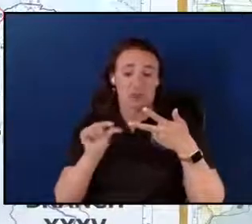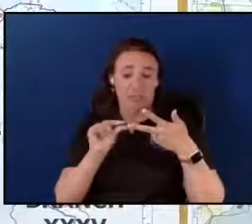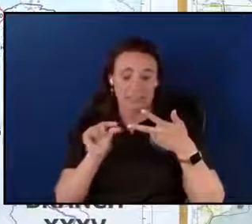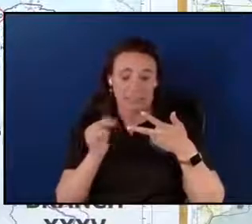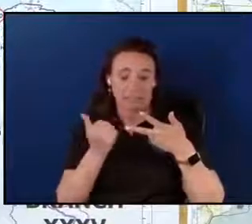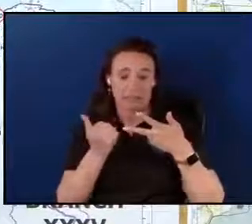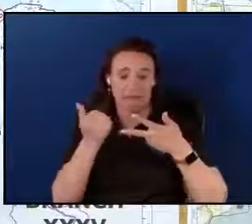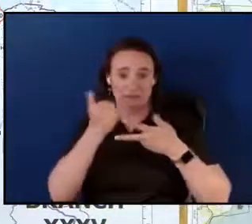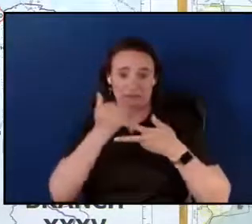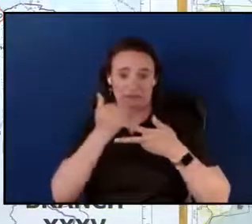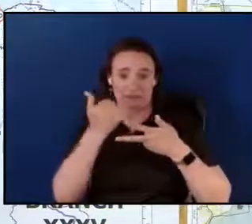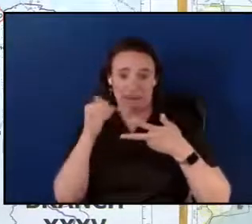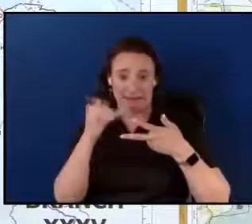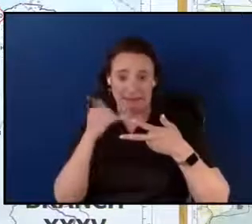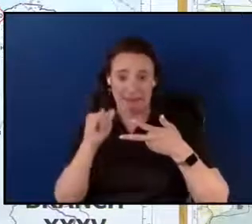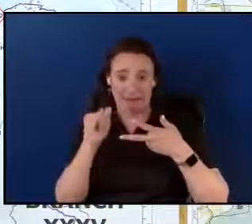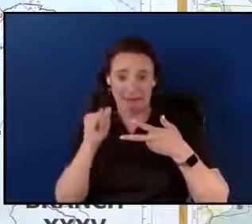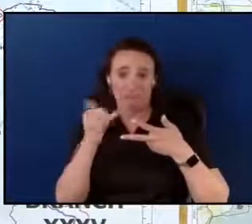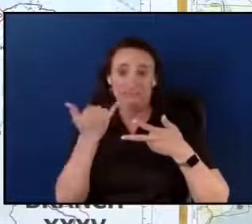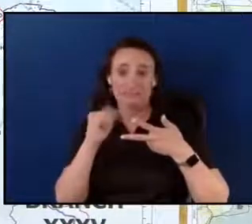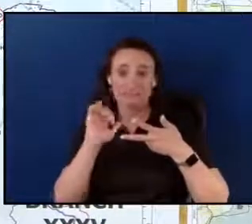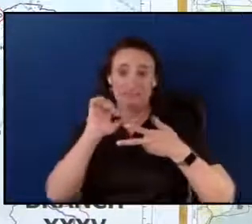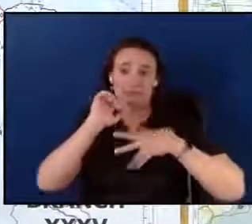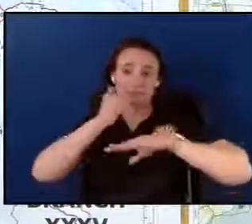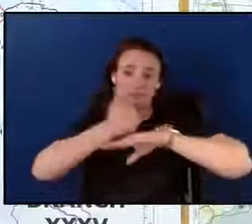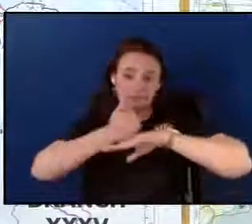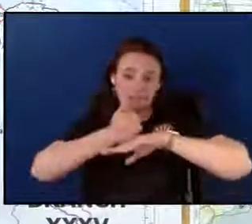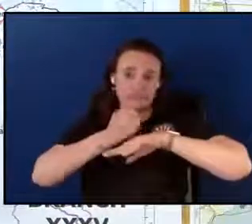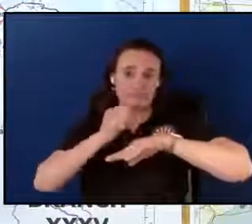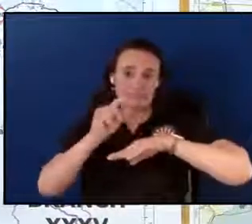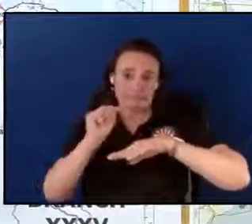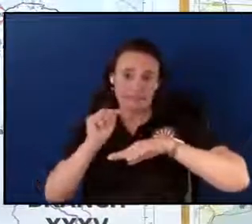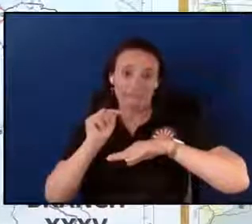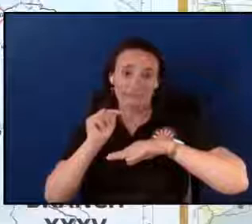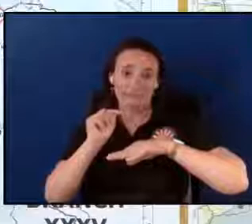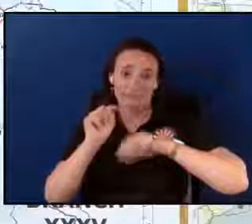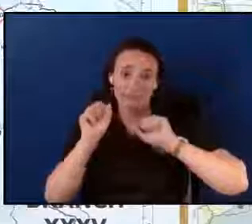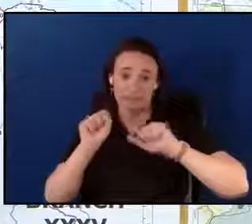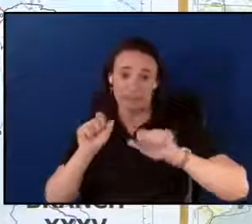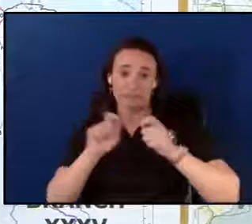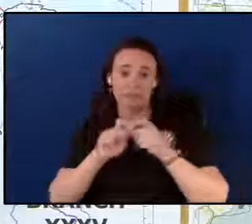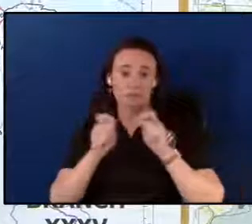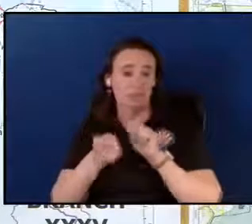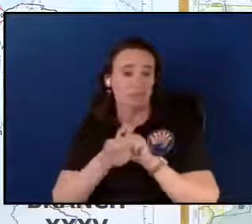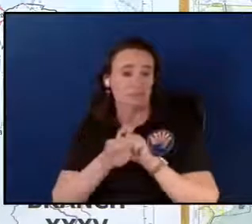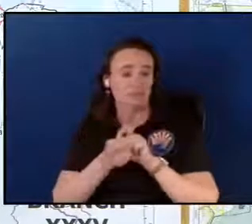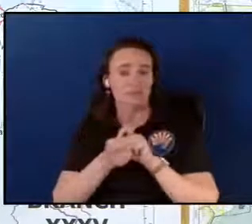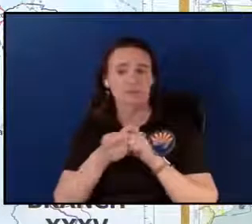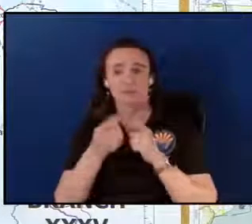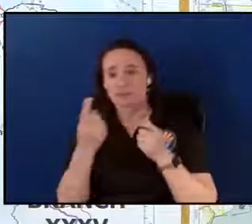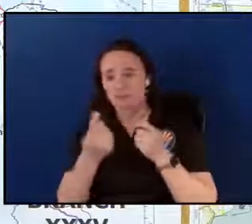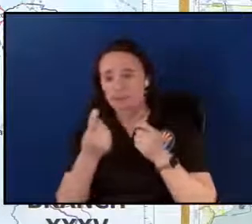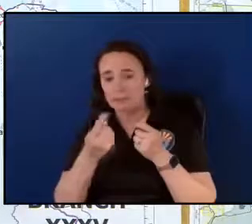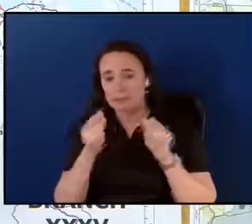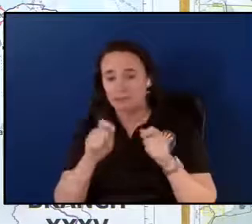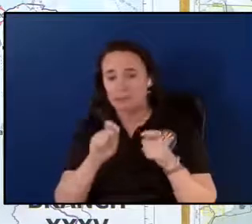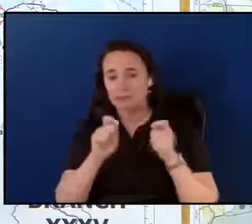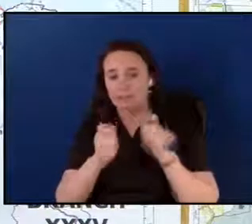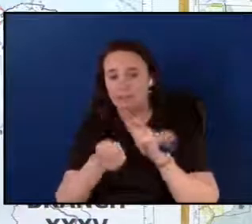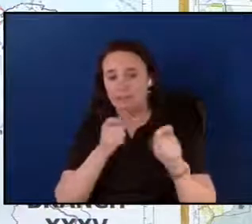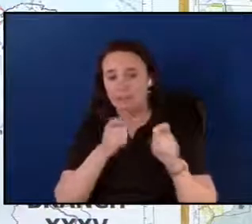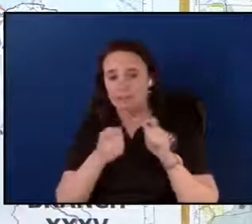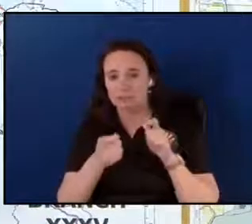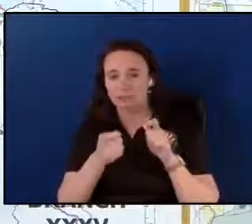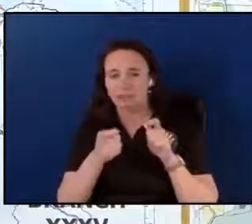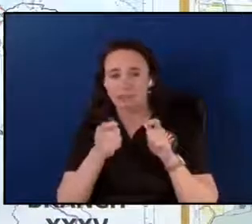yellow. That's still set status. This could change. Something could change in here, and we have to